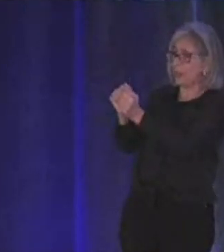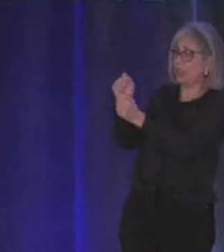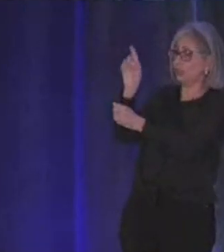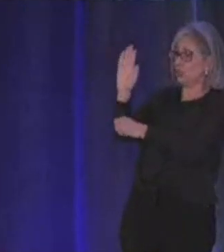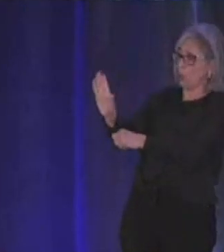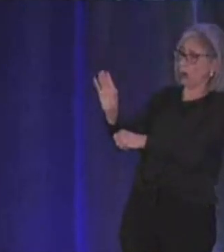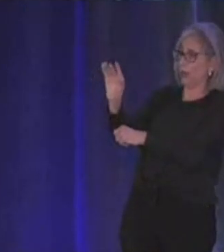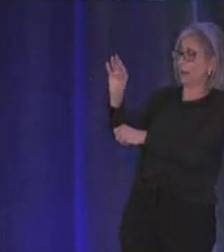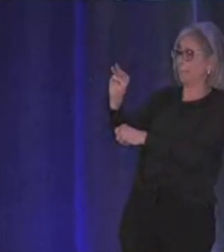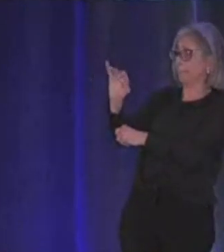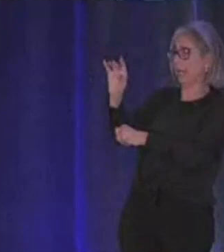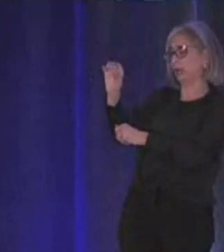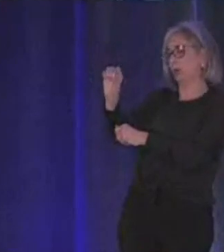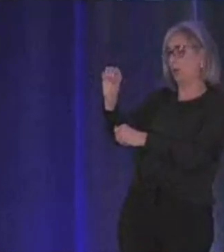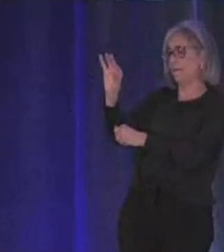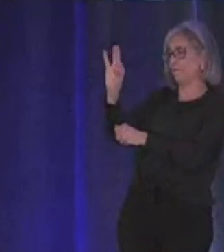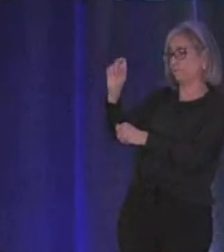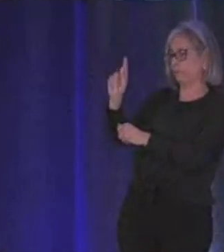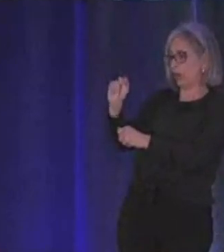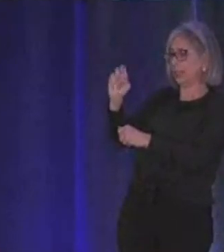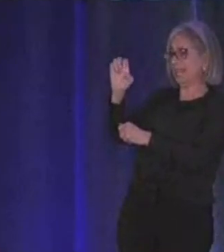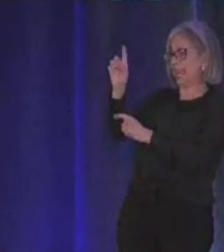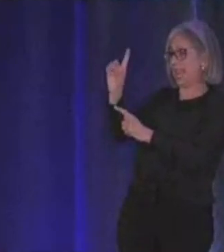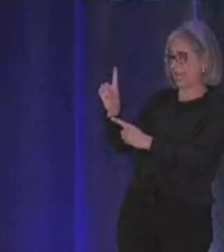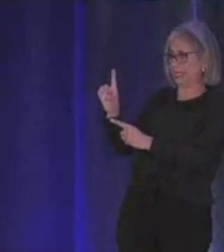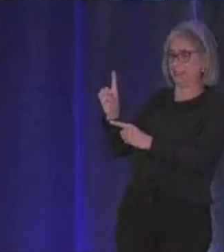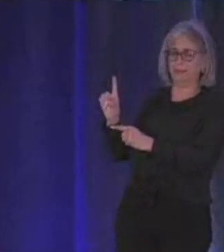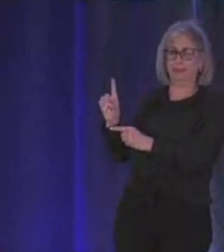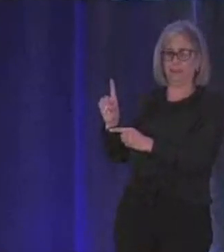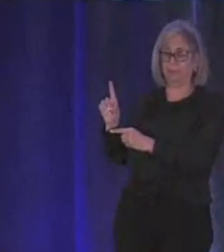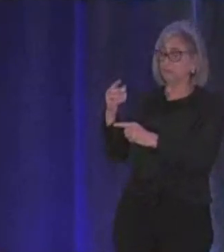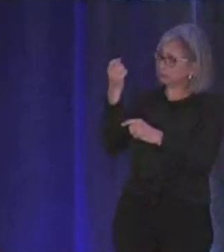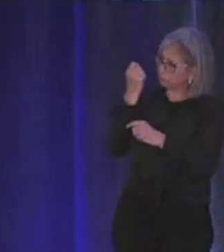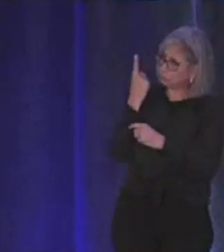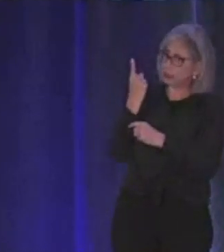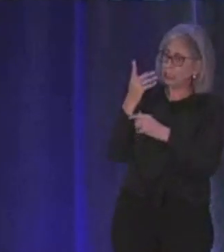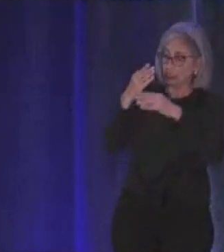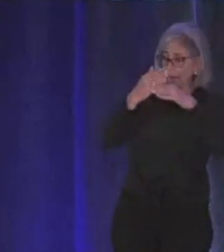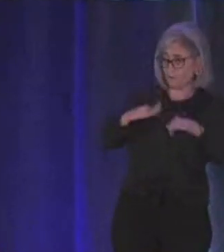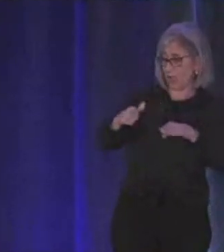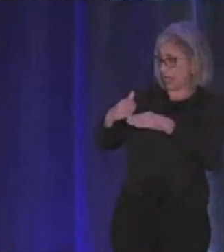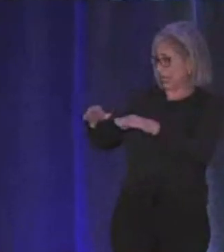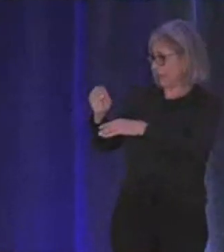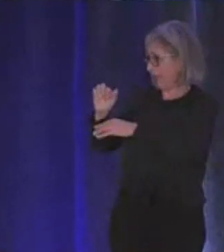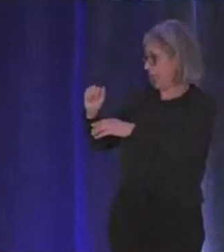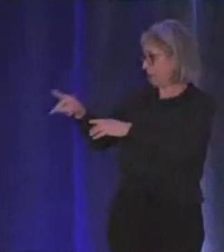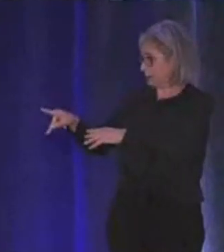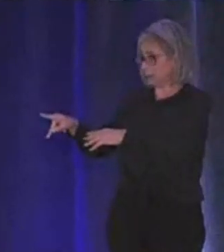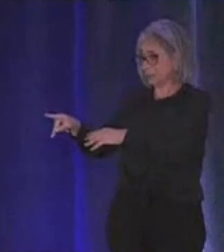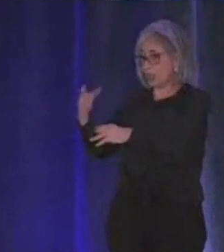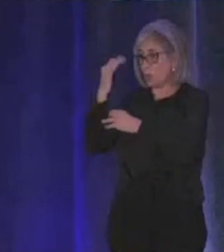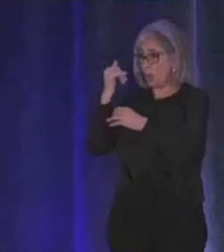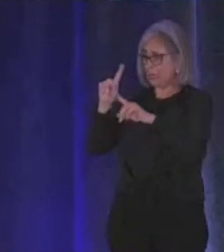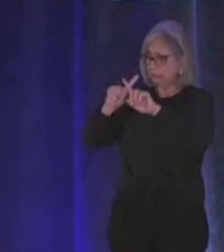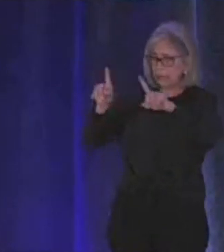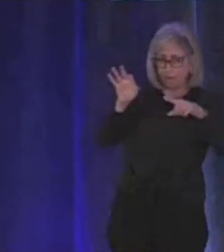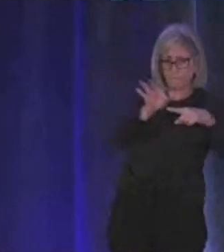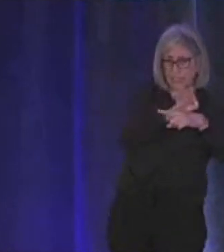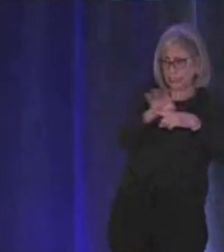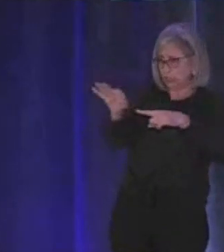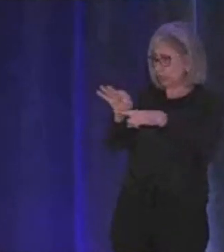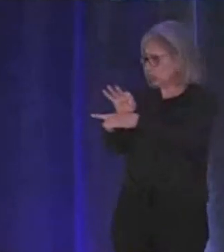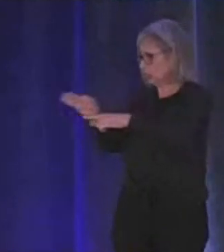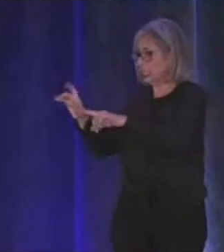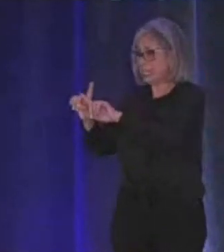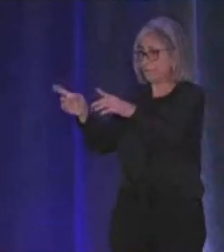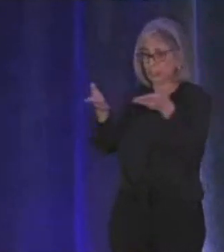ends. And that makes sense. You know, you have divided up your apps so that you have different features, different